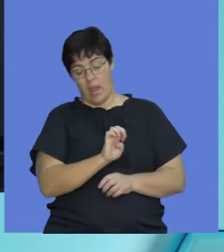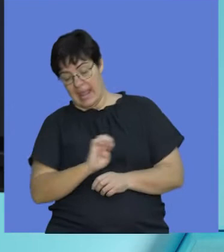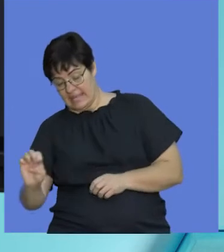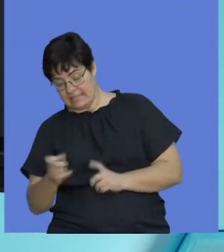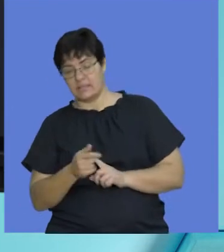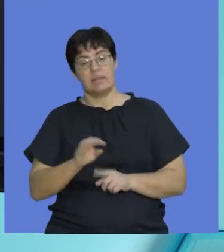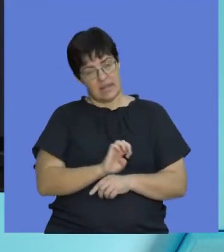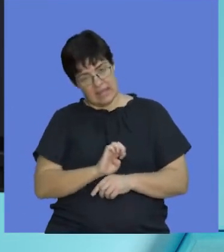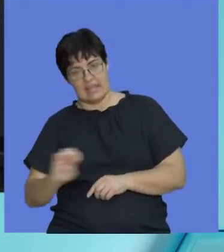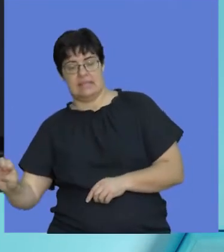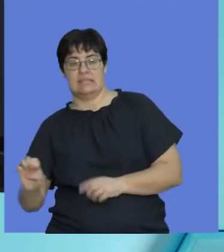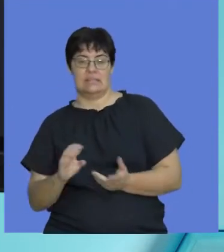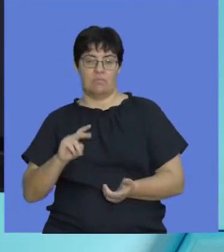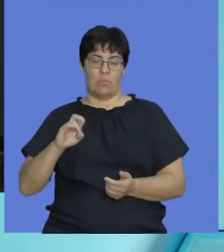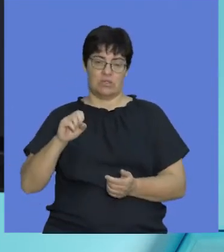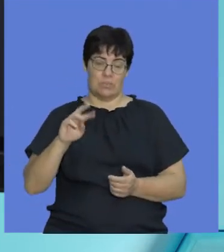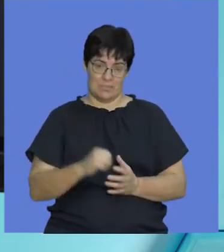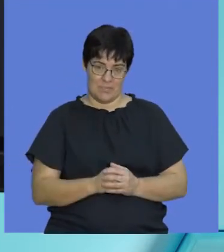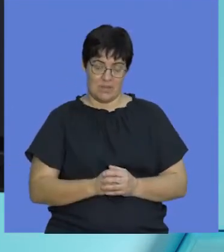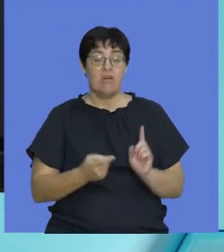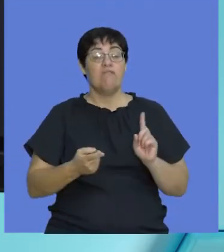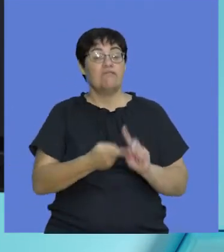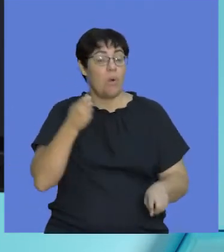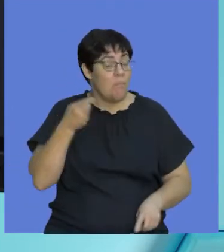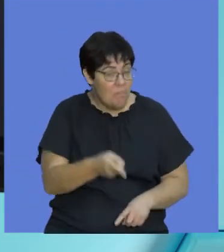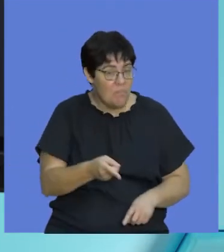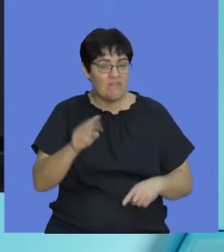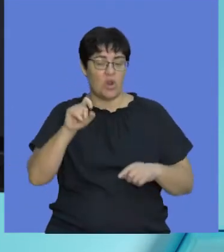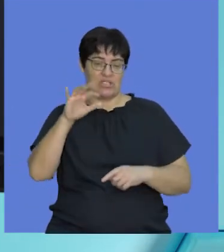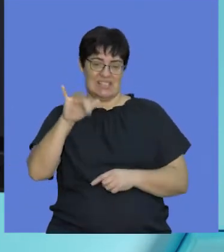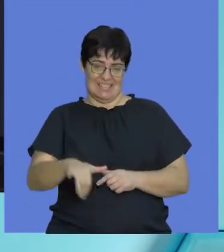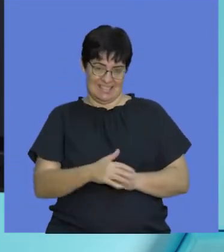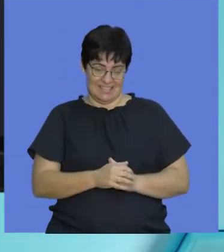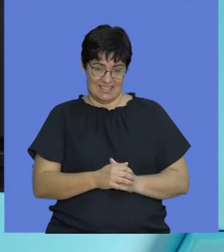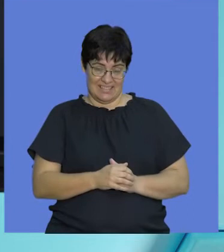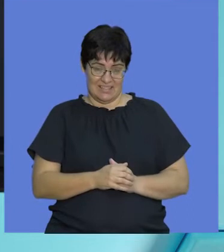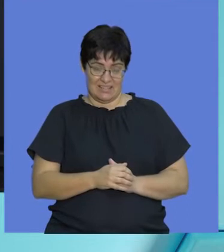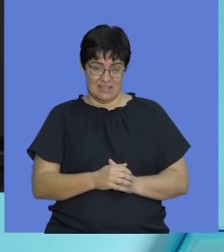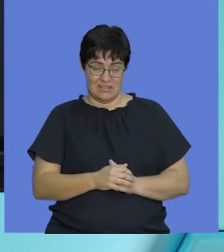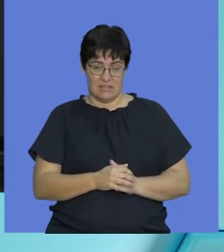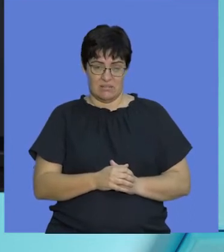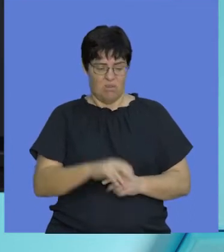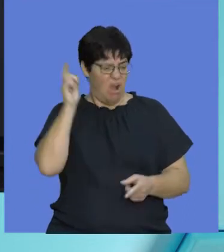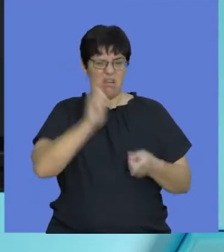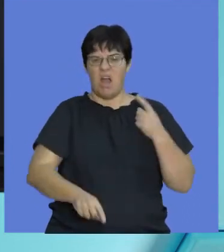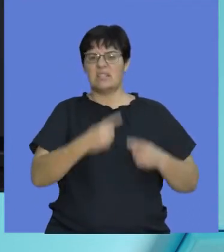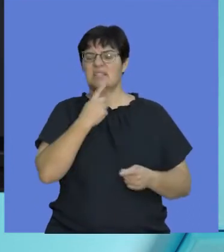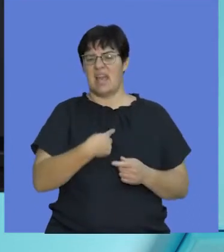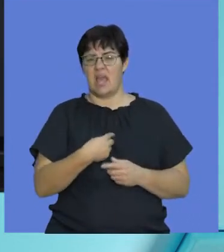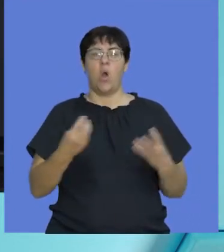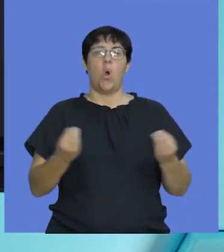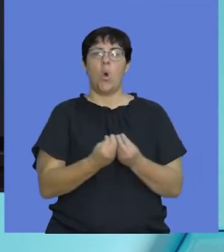the momentum is east. It gets its direction from the velocity of the object. You can't tell